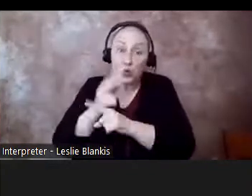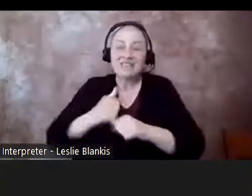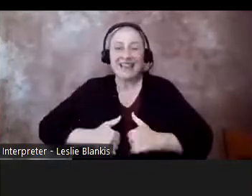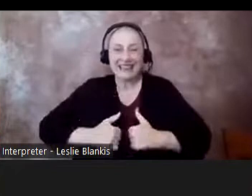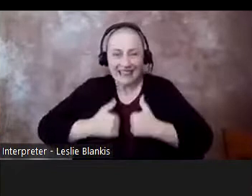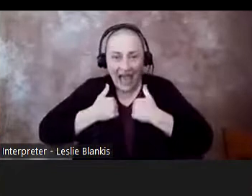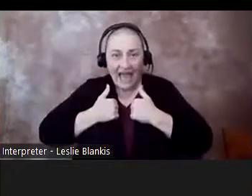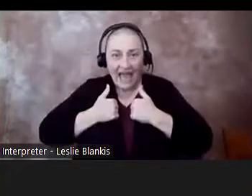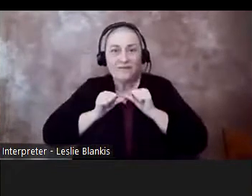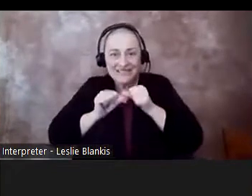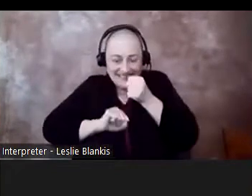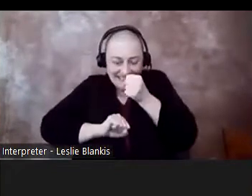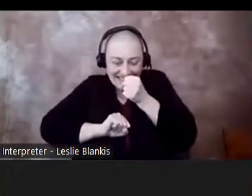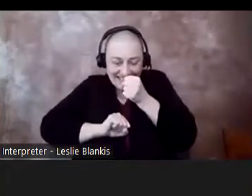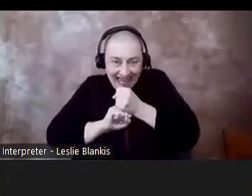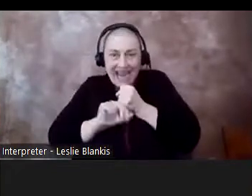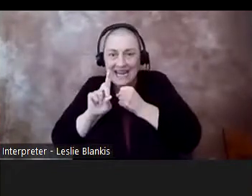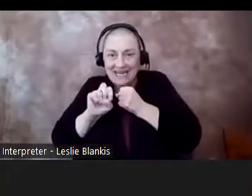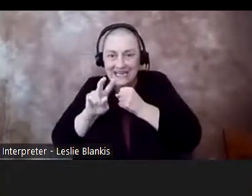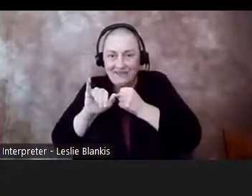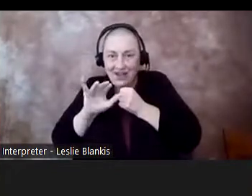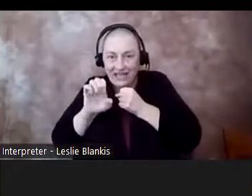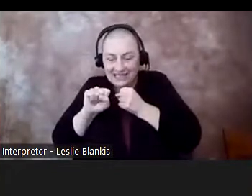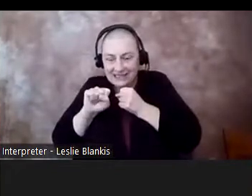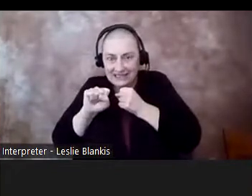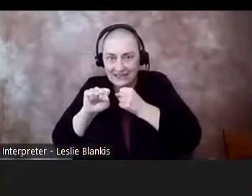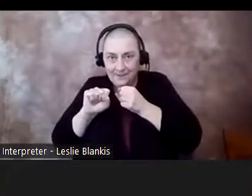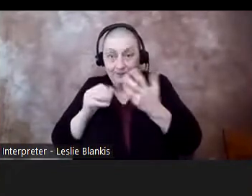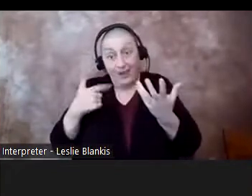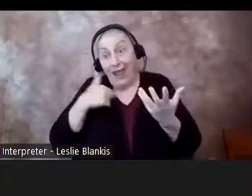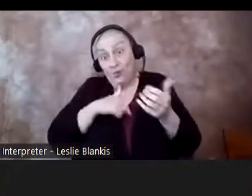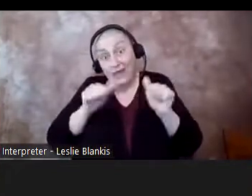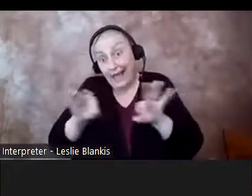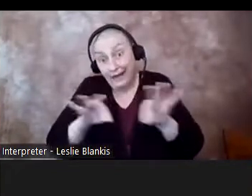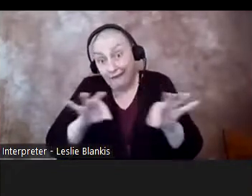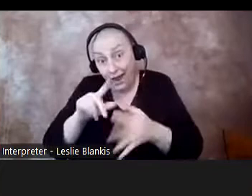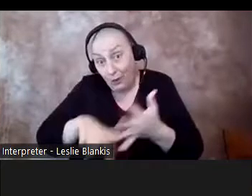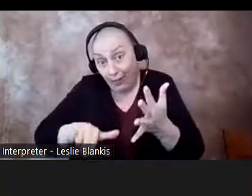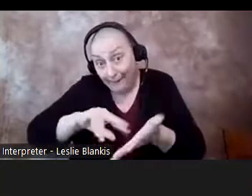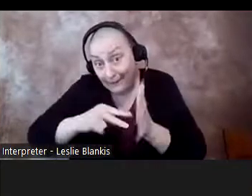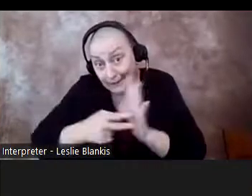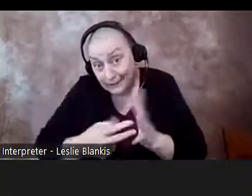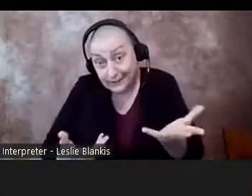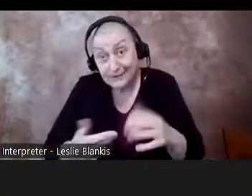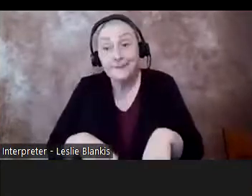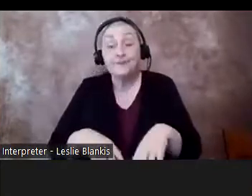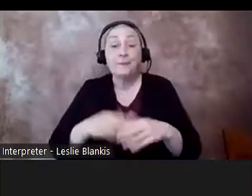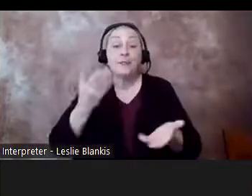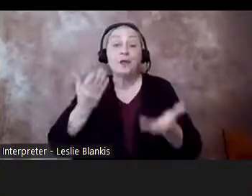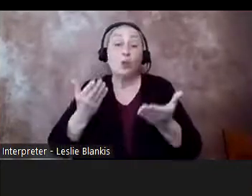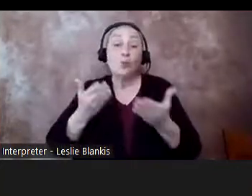devices, and we get to define what that looks like. So we probably won't get